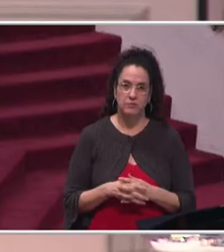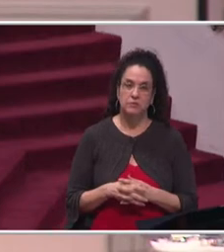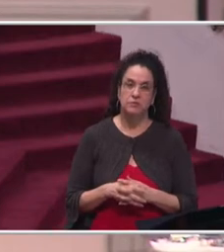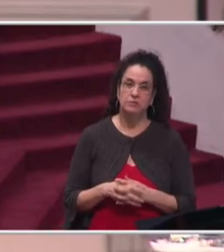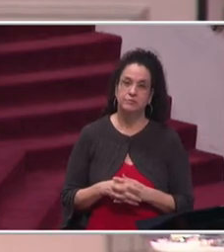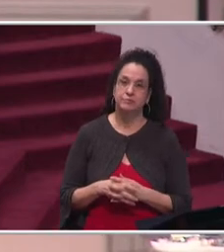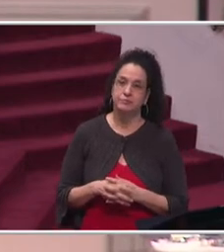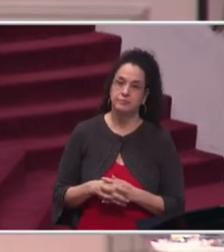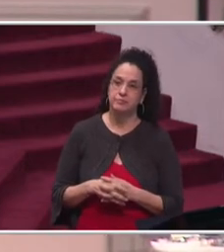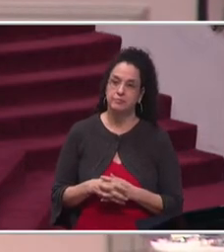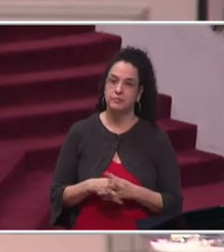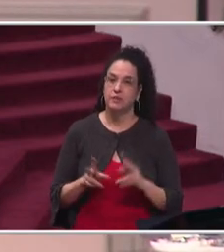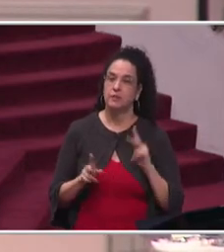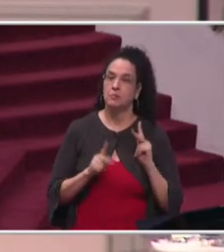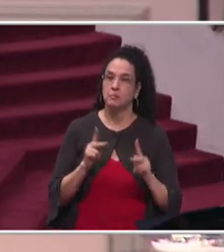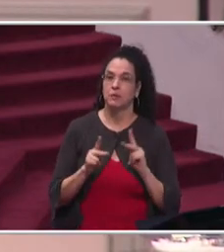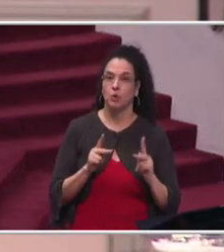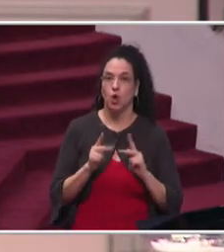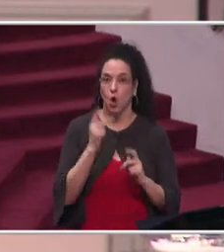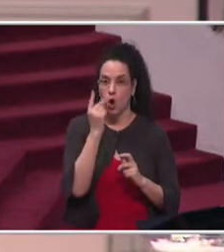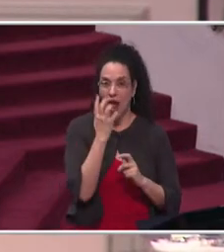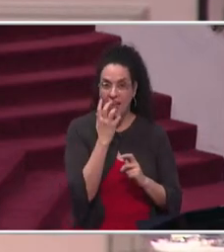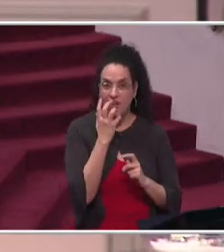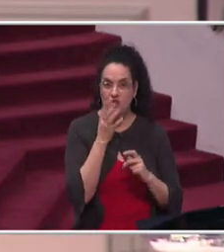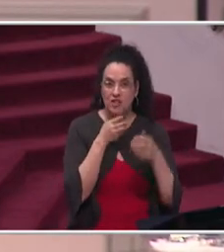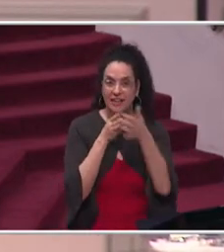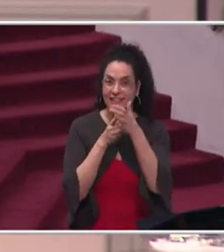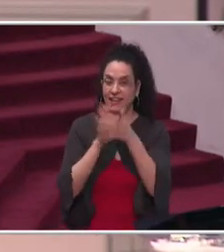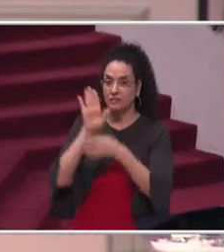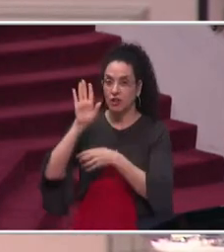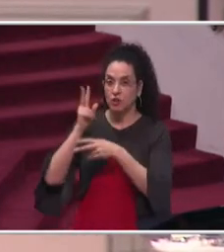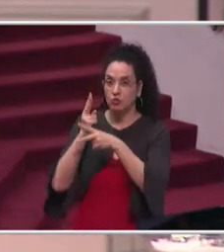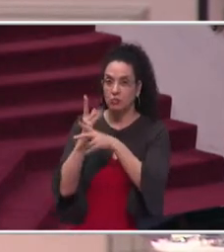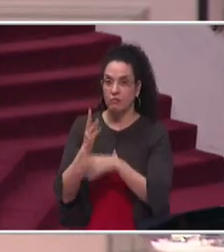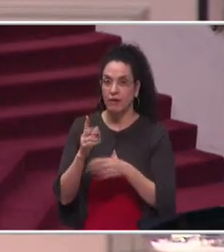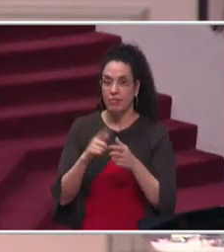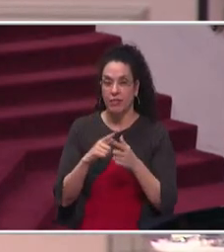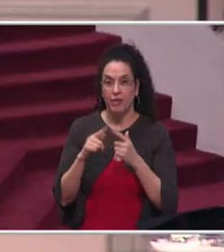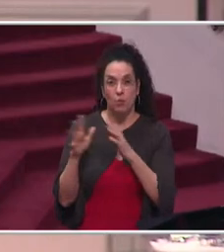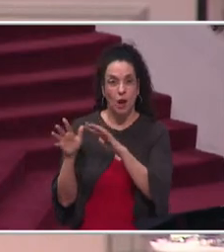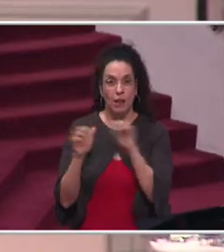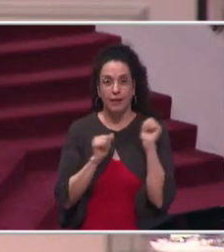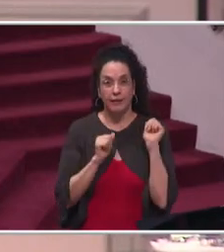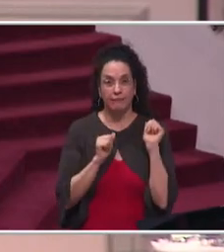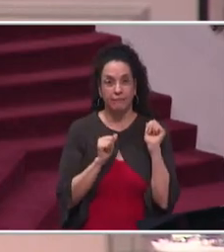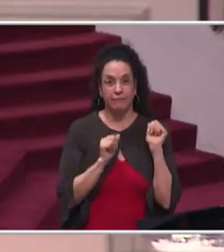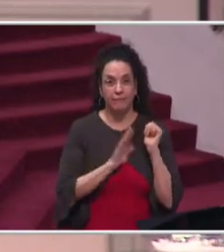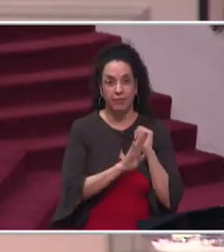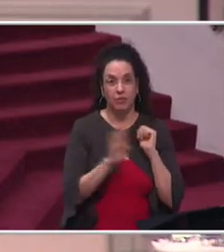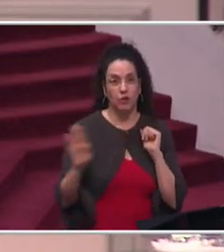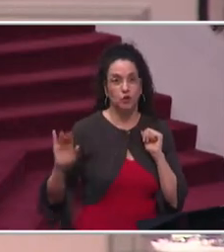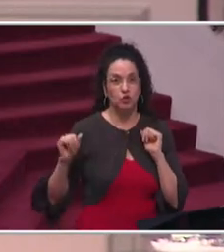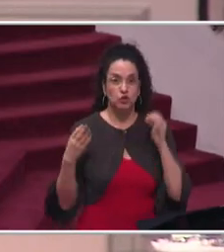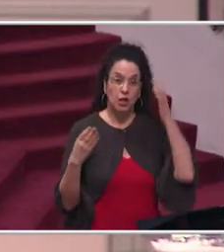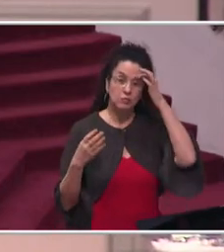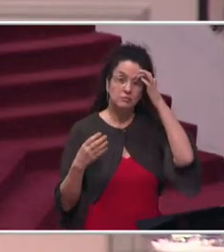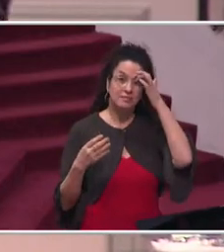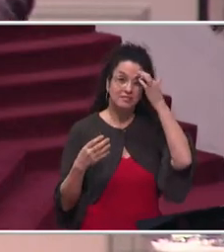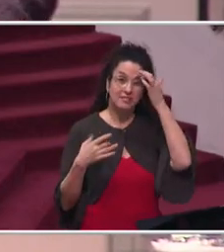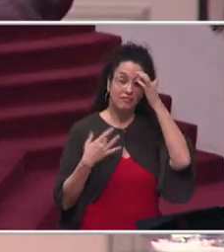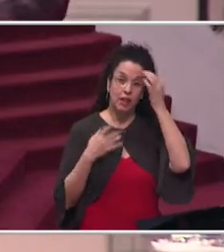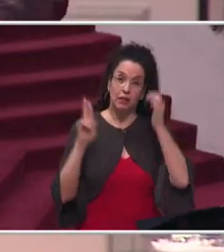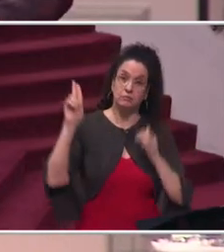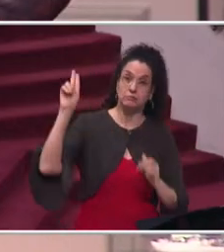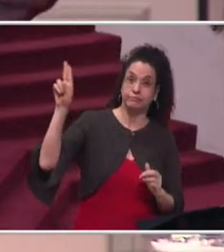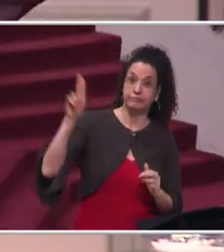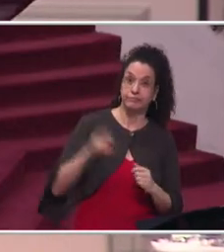You know, folk get mad and they get angry at their supervisor, and then they want to walk away from their job. And like they're making a point. You are not